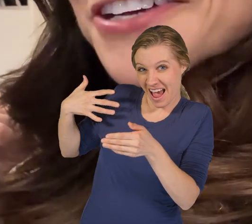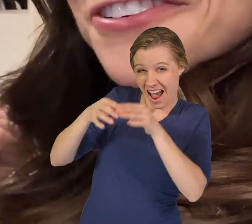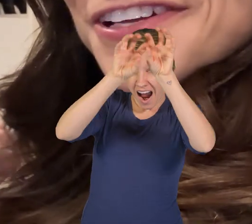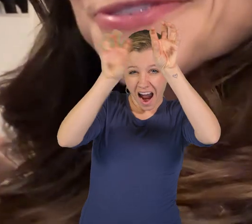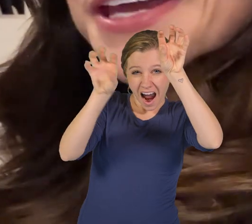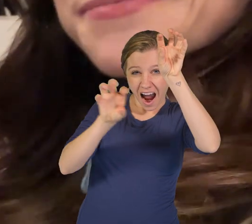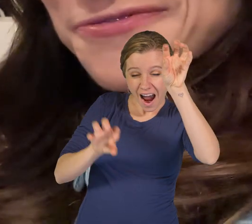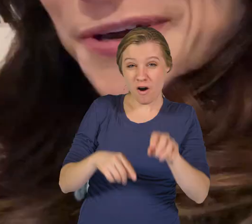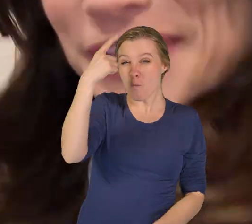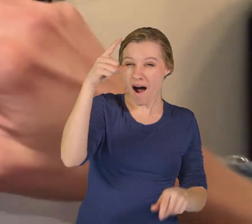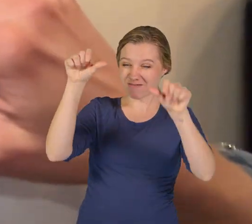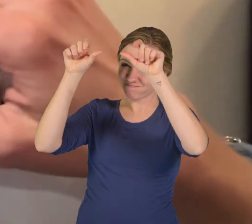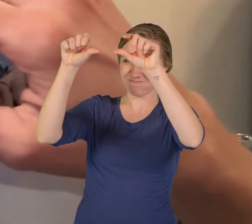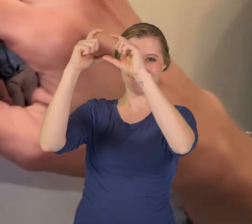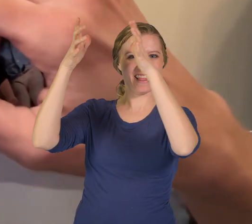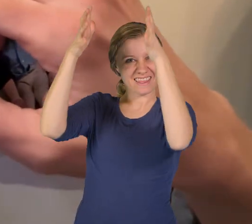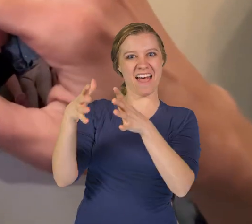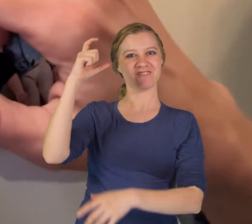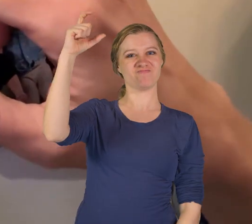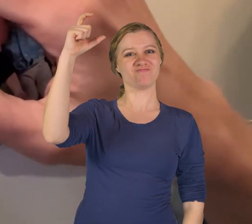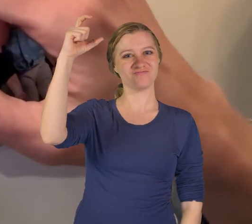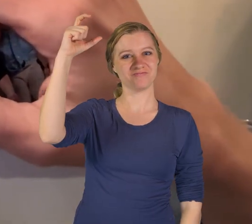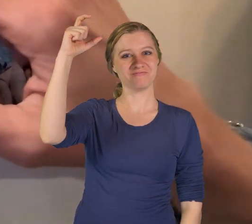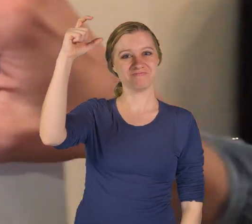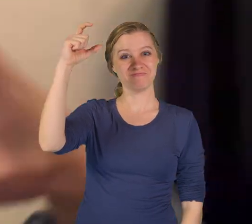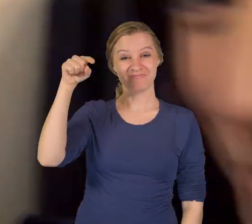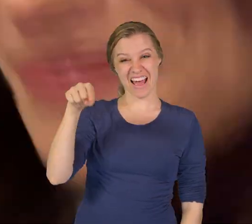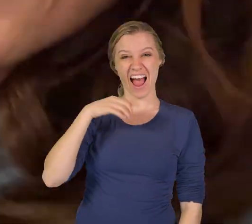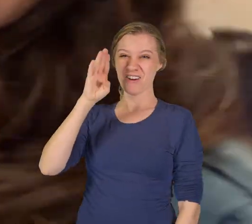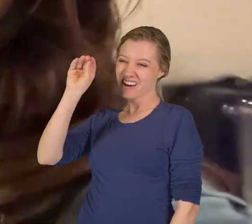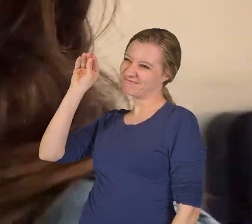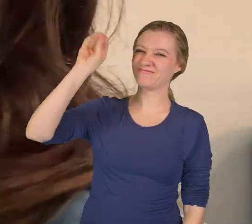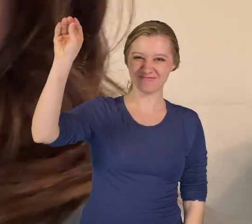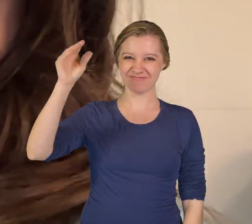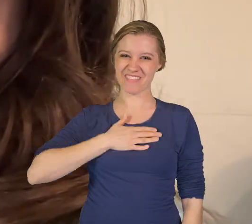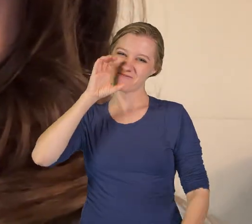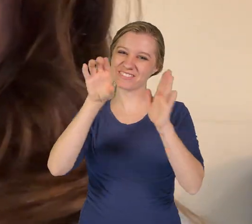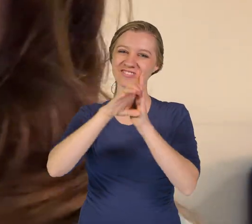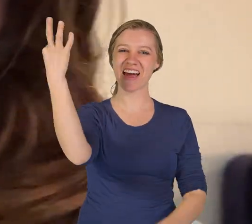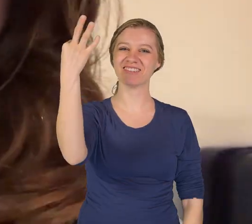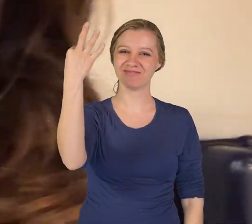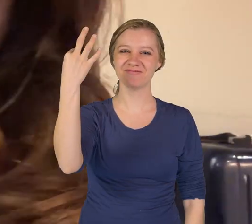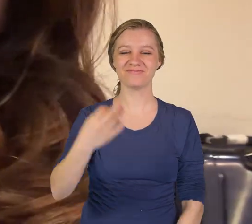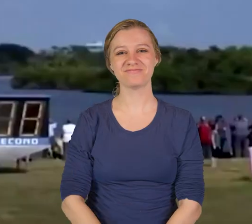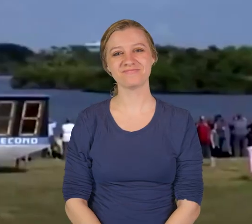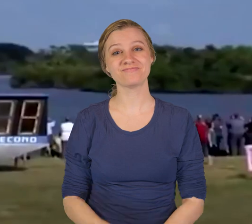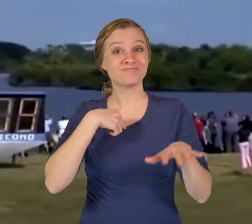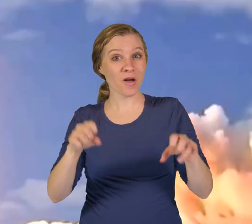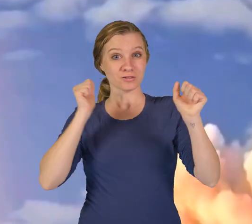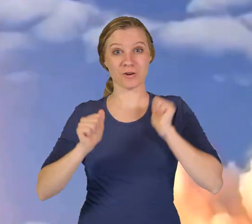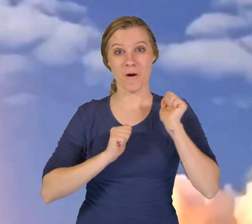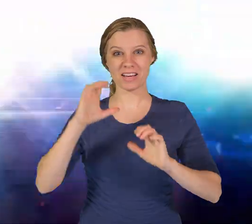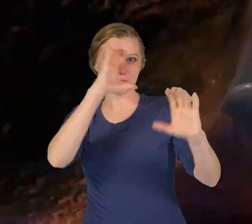female astronauts who came before me. There is one spot left to fill, which I plan to fill on Friday. As